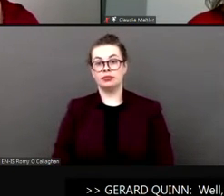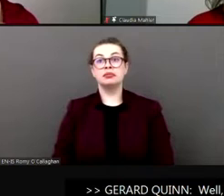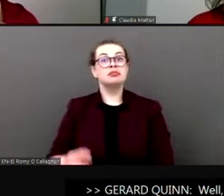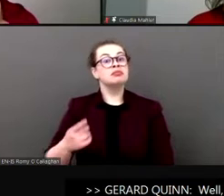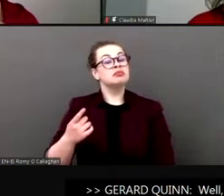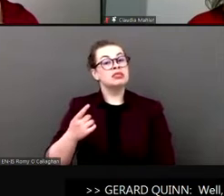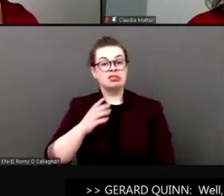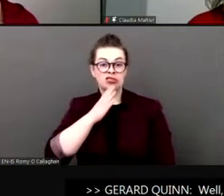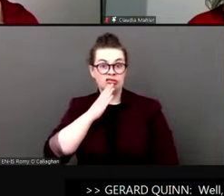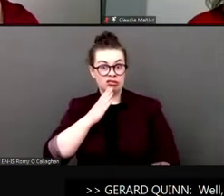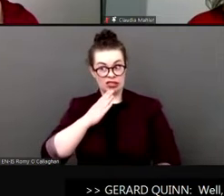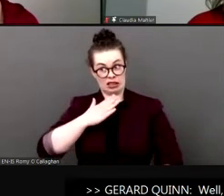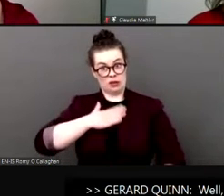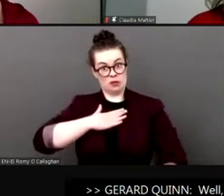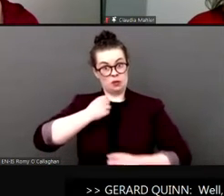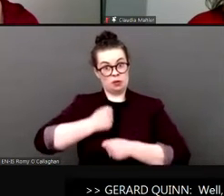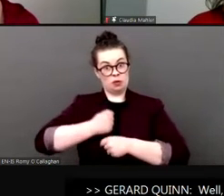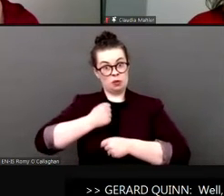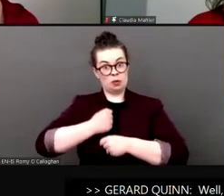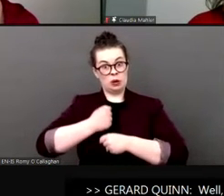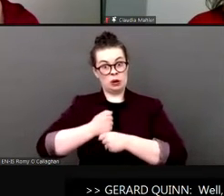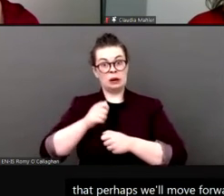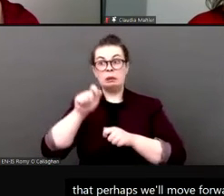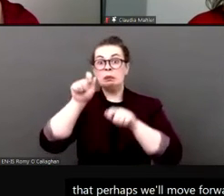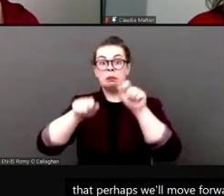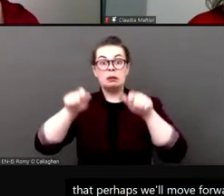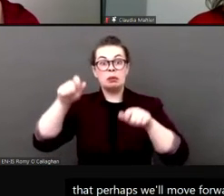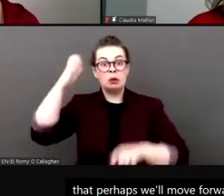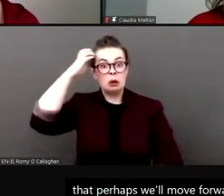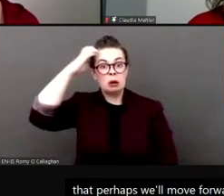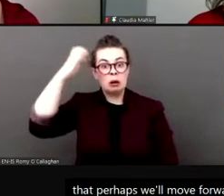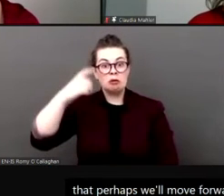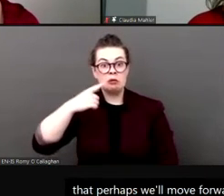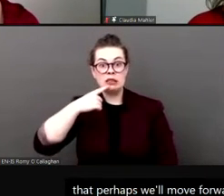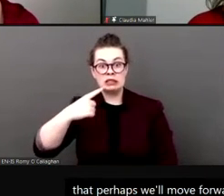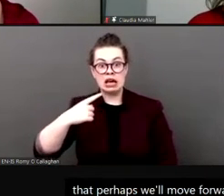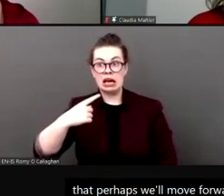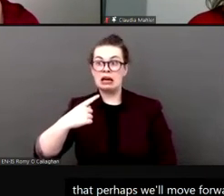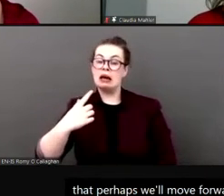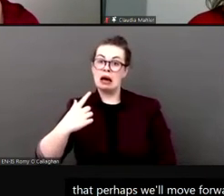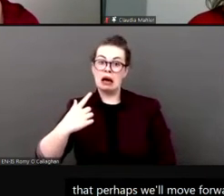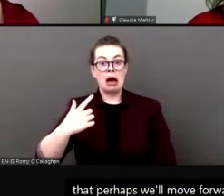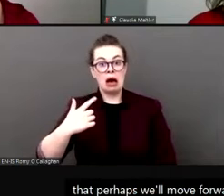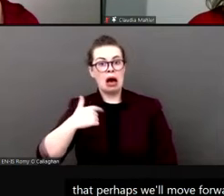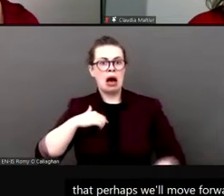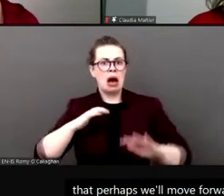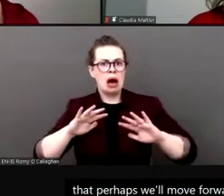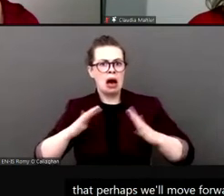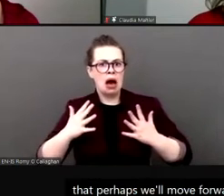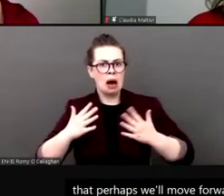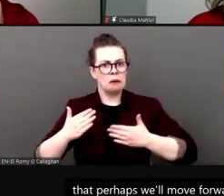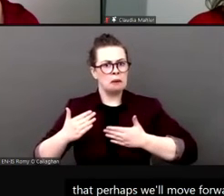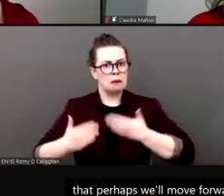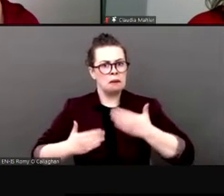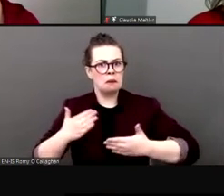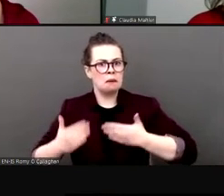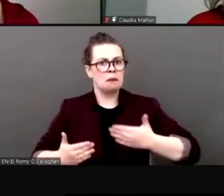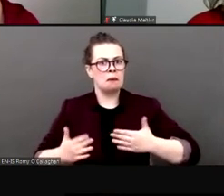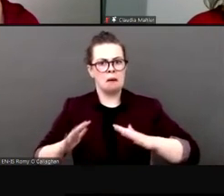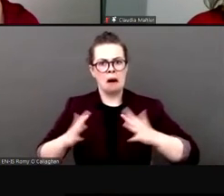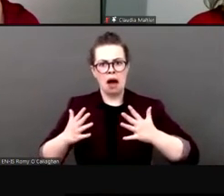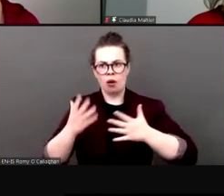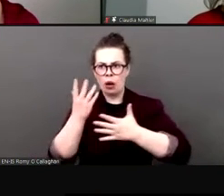establish there are some normative gaps. That really wasn't the question of the day. It was assumed by